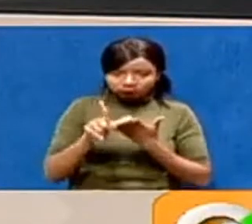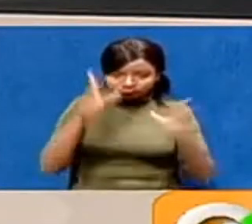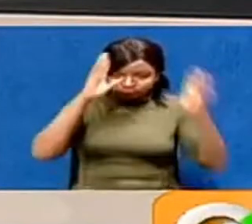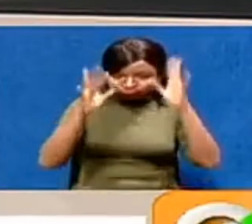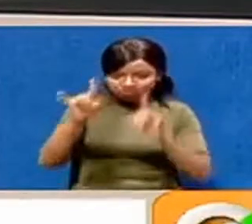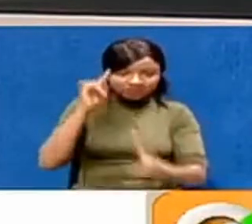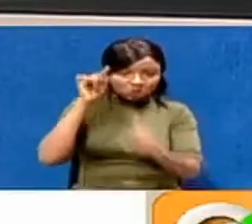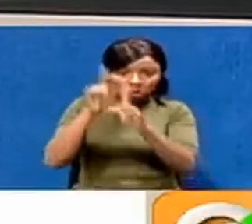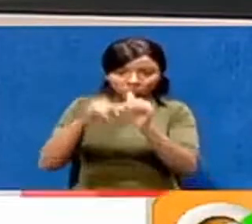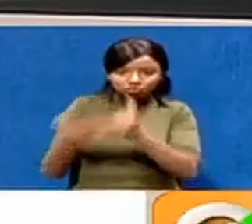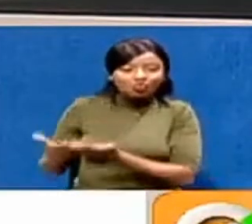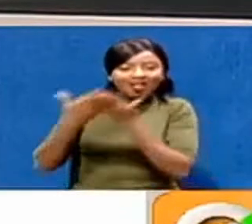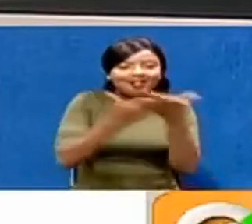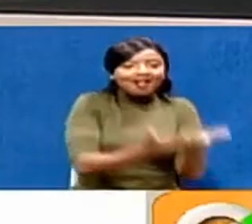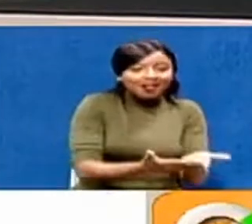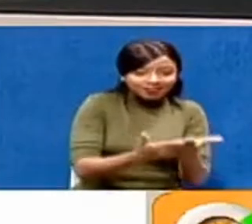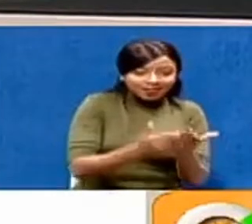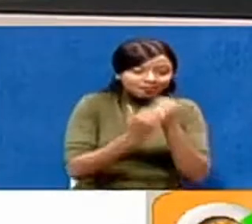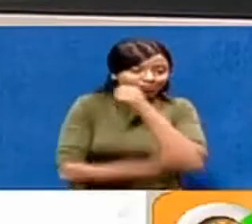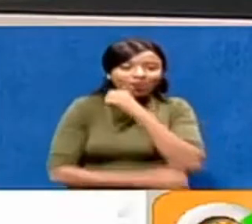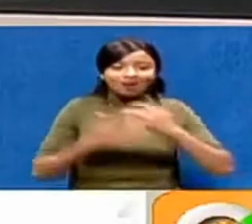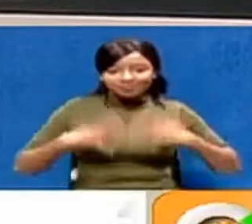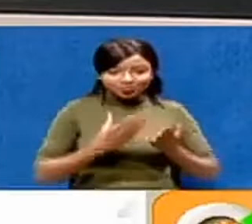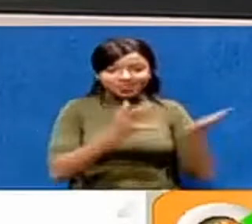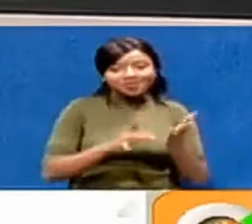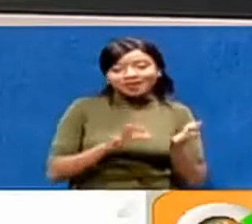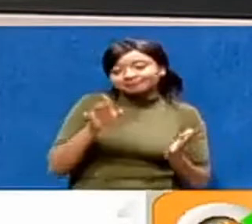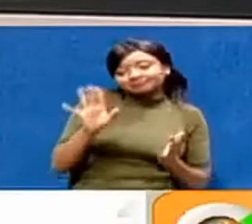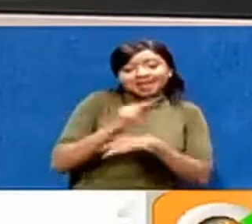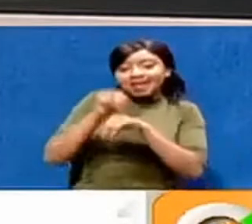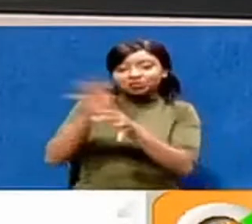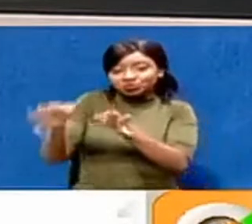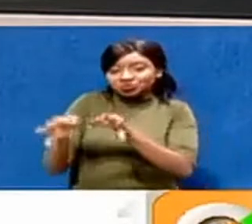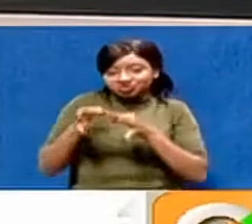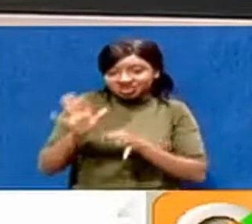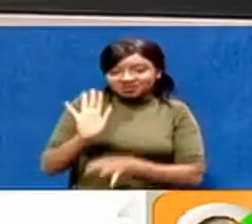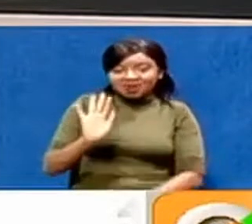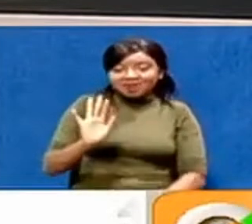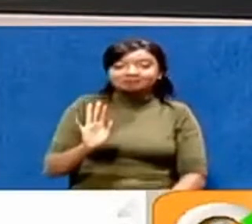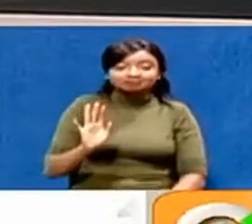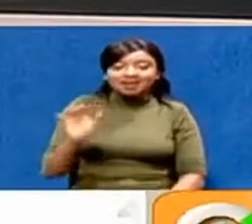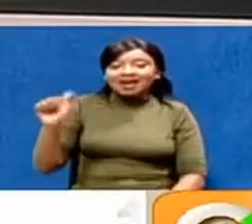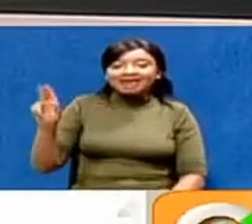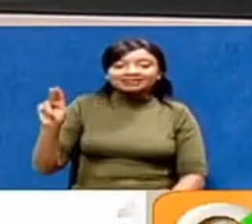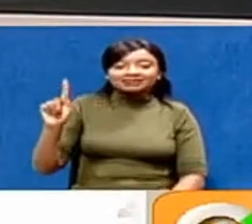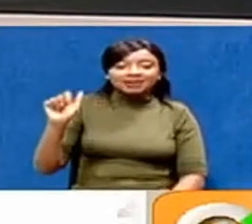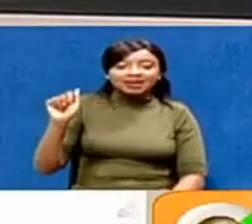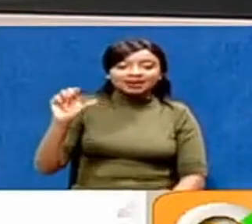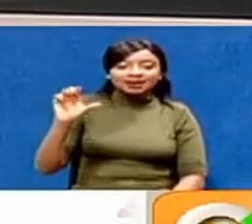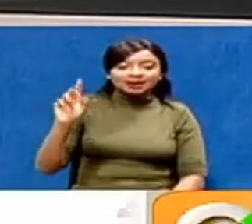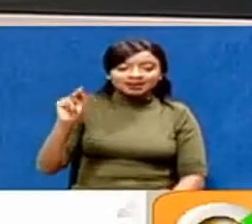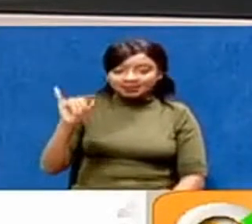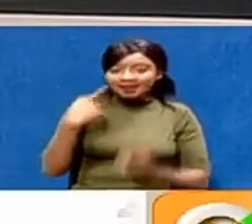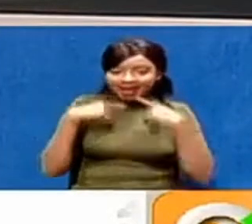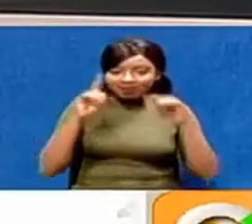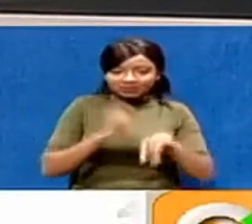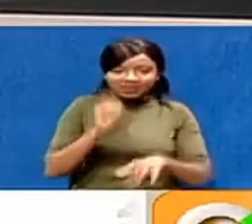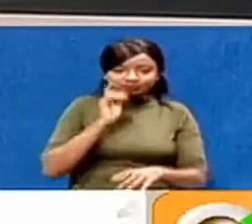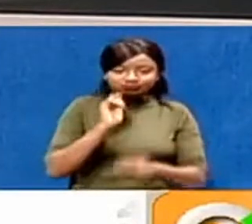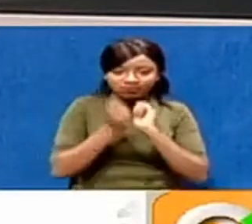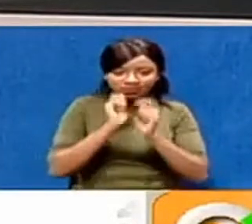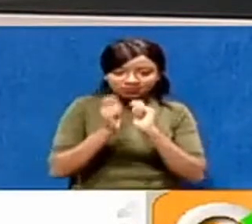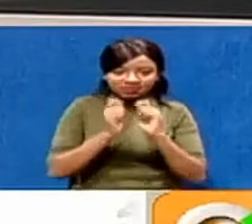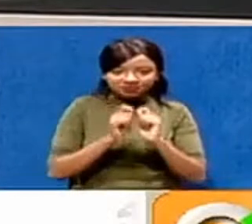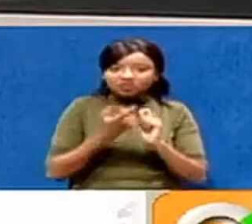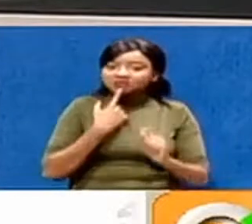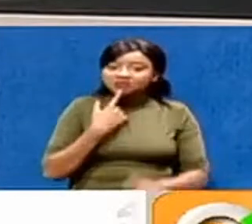seeks to help poor nations weather the COVID-19 pandemic. The National Treasury Cabinet Secretary, Ukur Yatani, made the revelation in an interview with